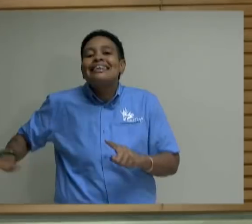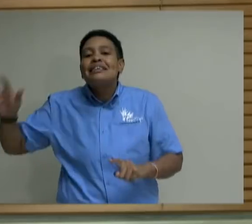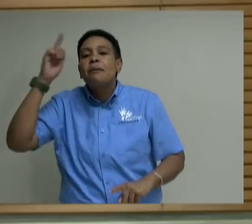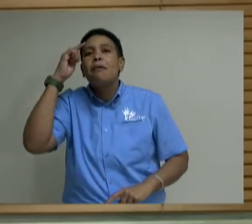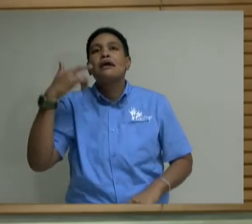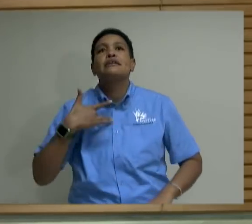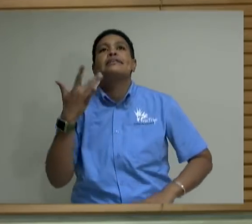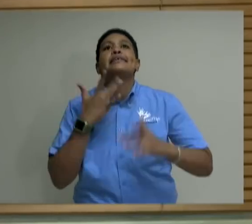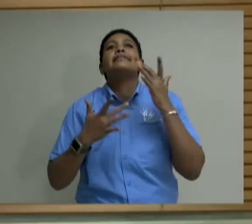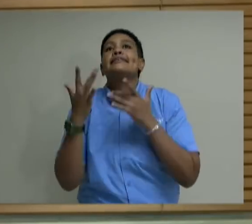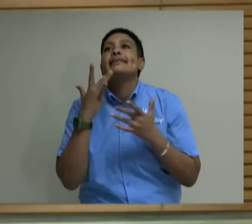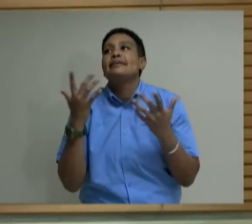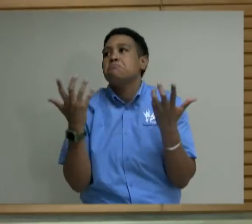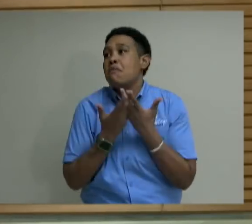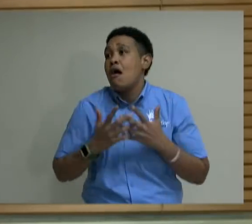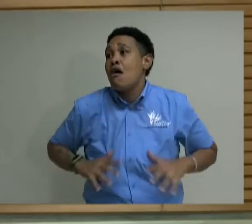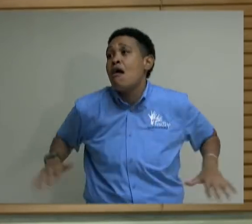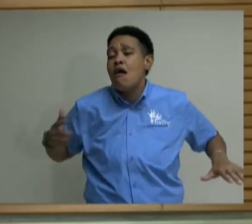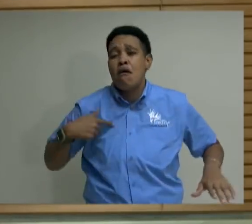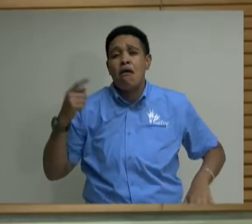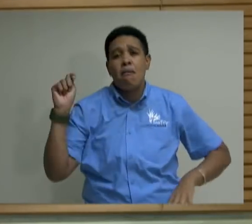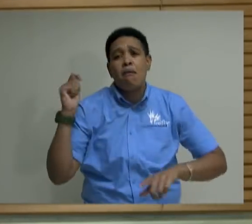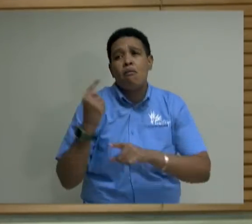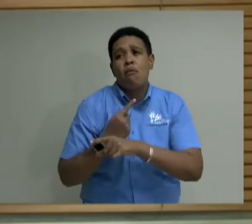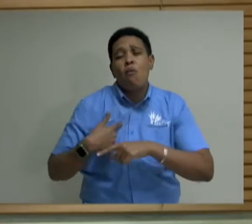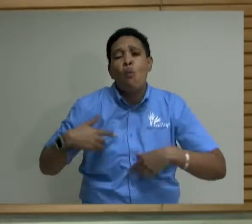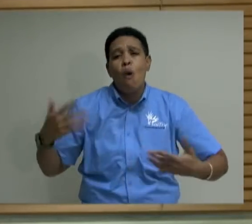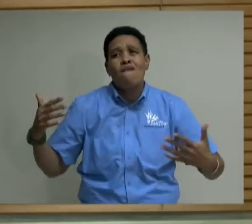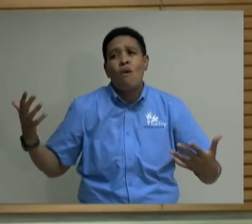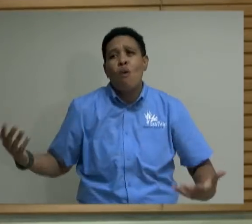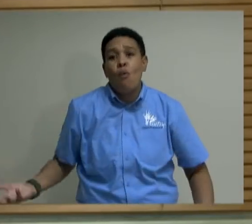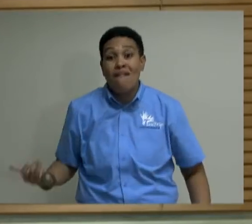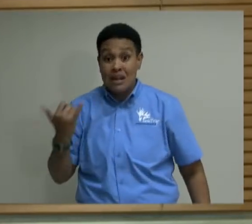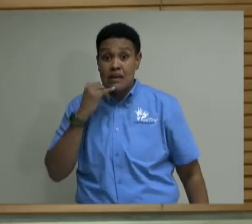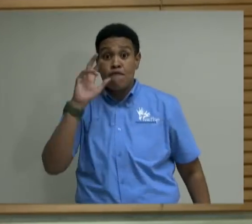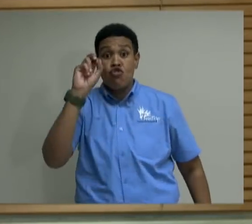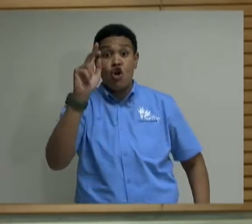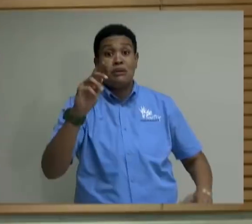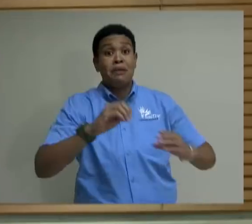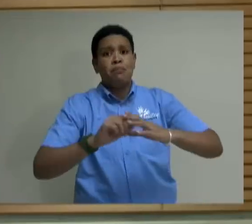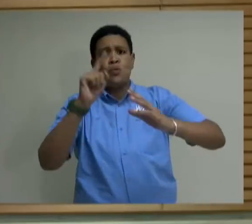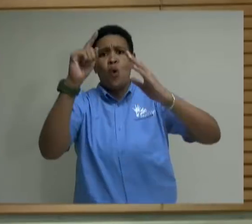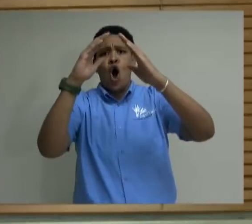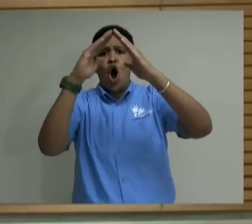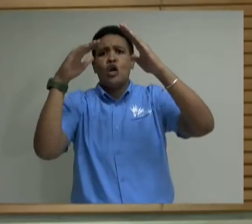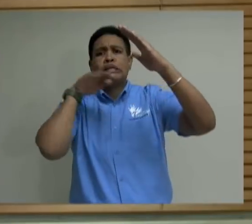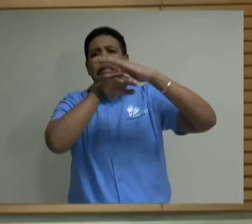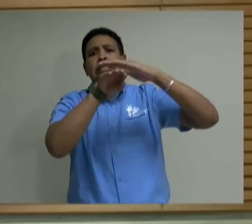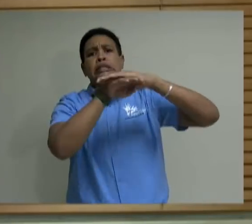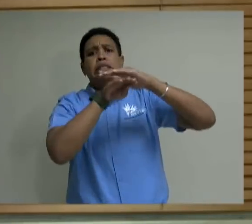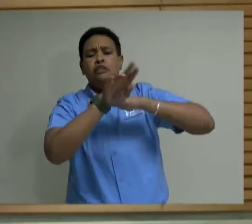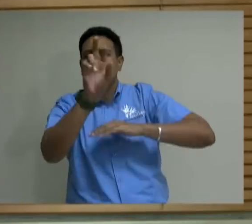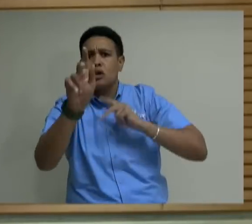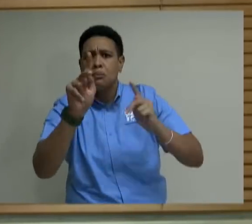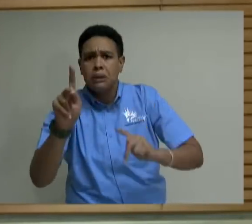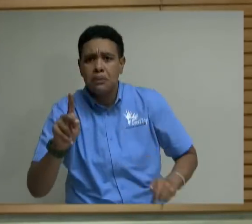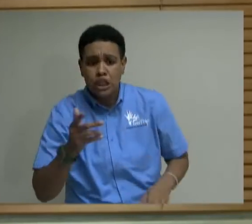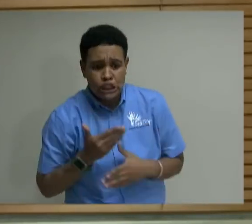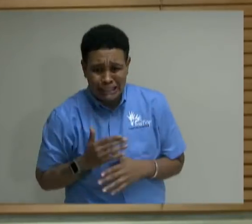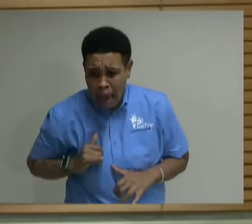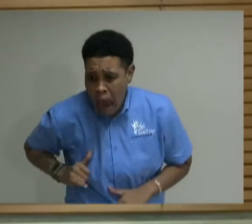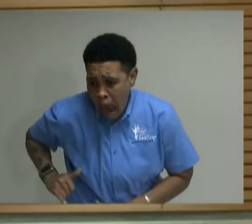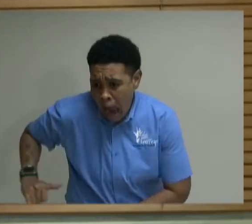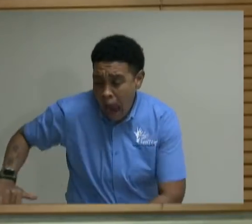of poverty in those areas, lack of amenities. If 30 persons are in a house sharing the same facilities,